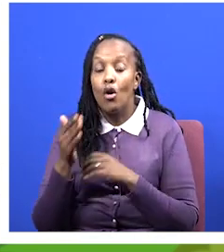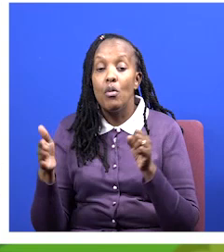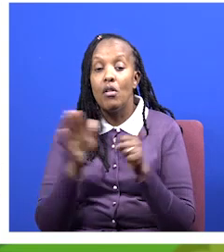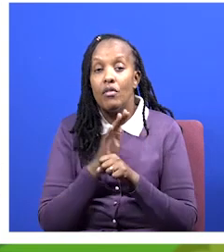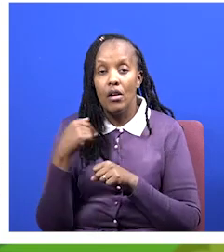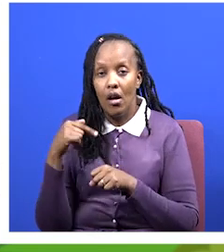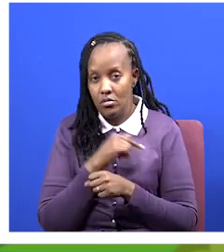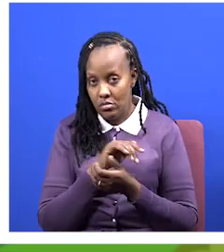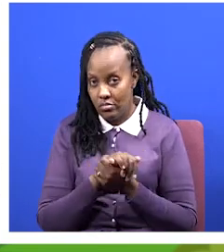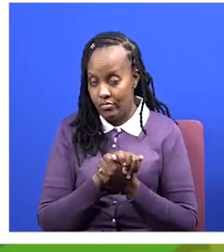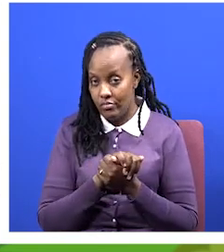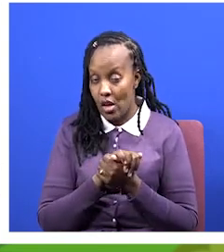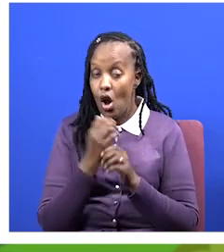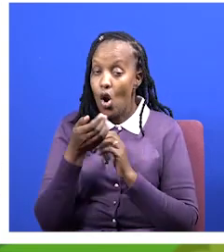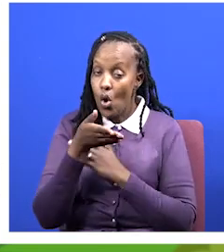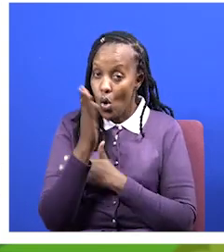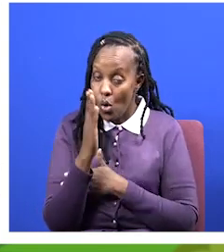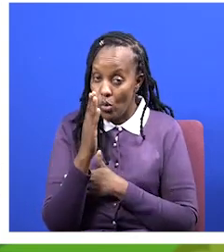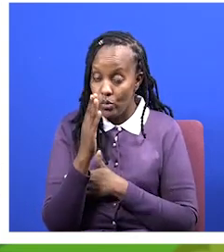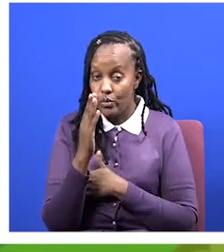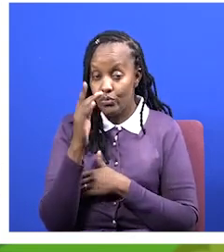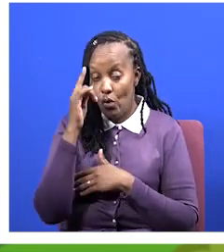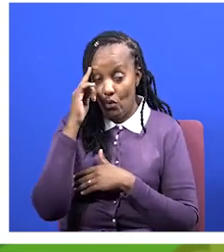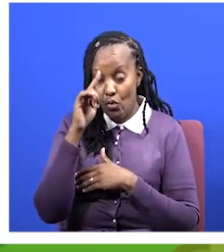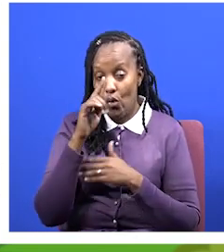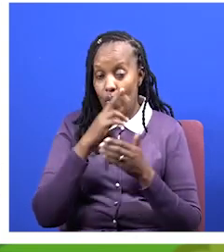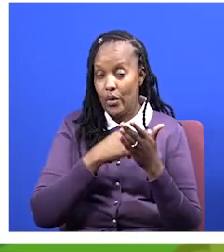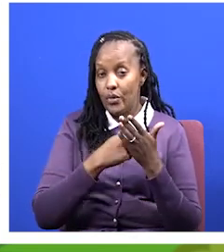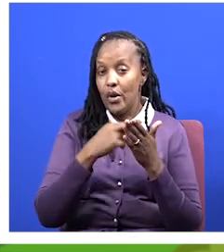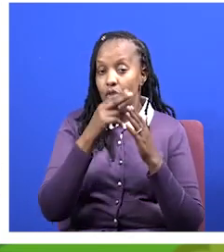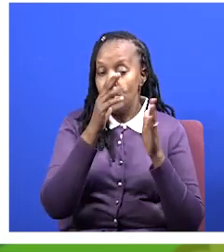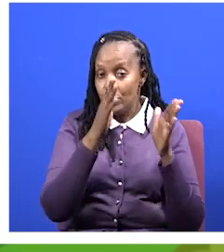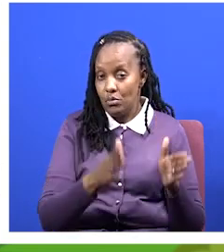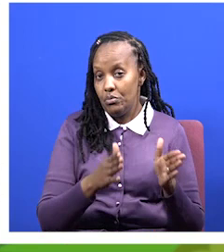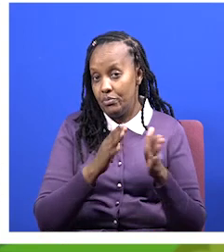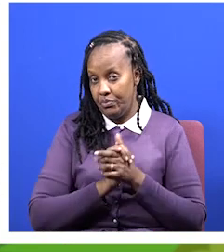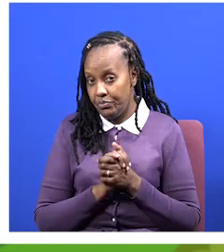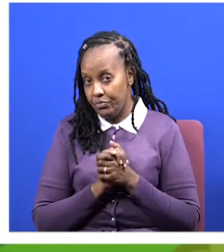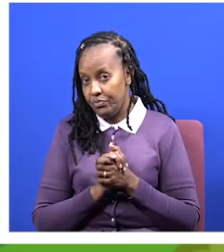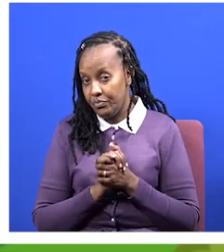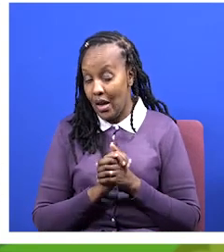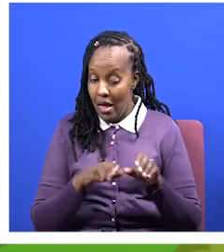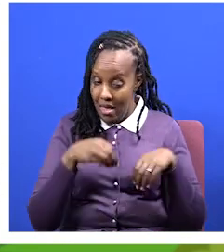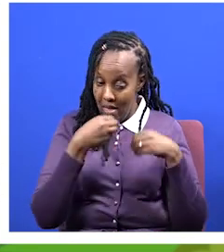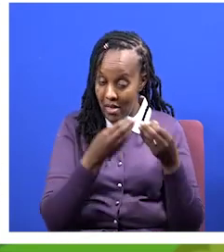God is a God of the righteous. God gives